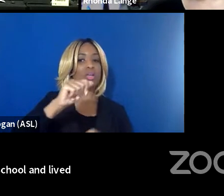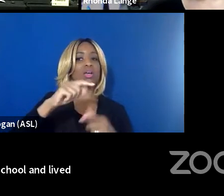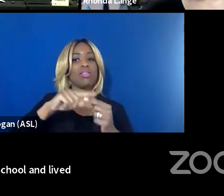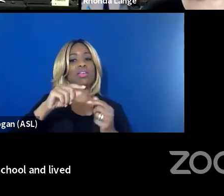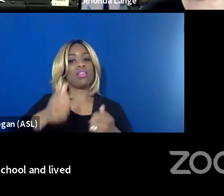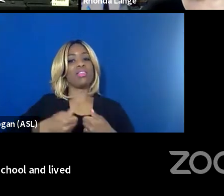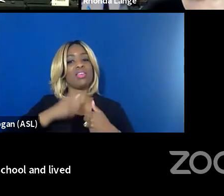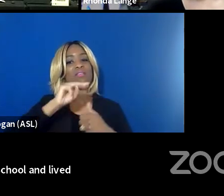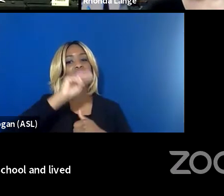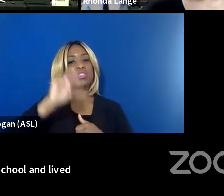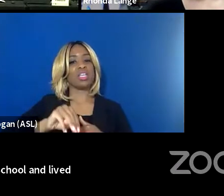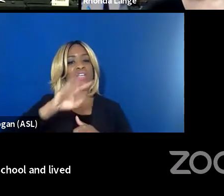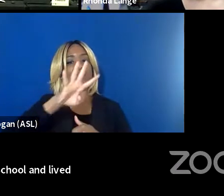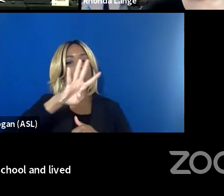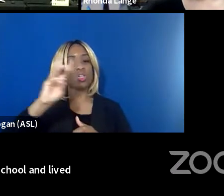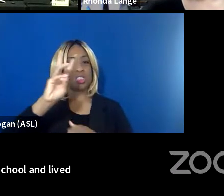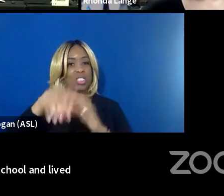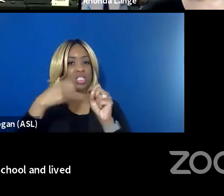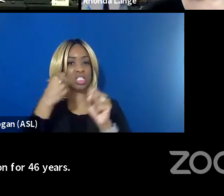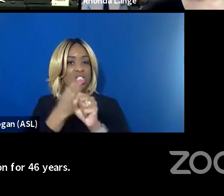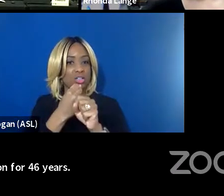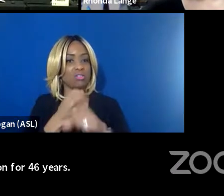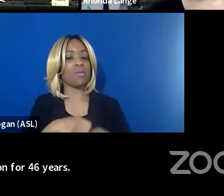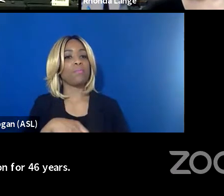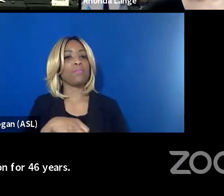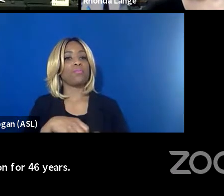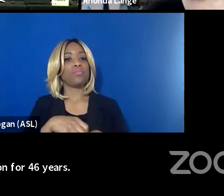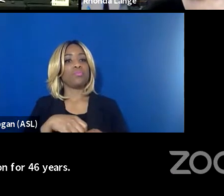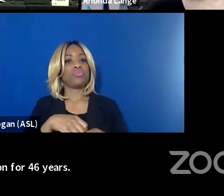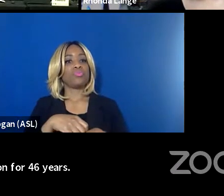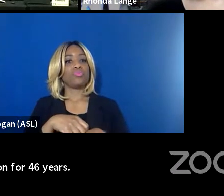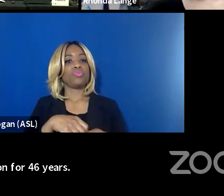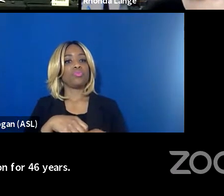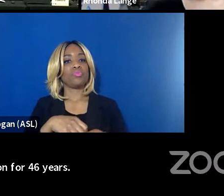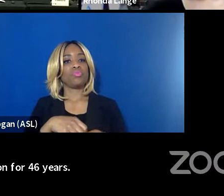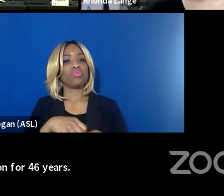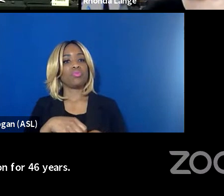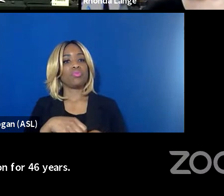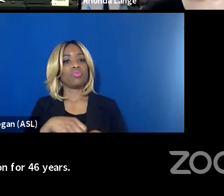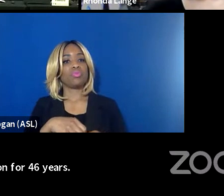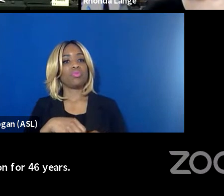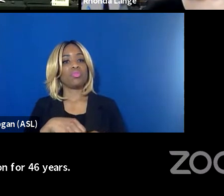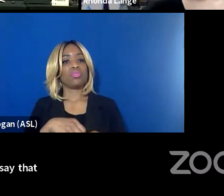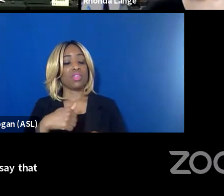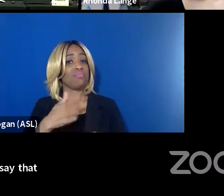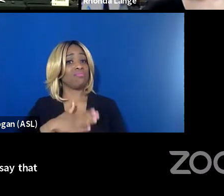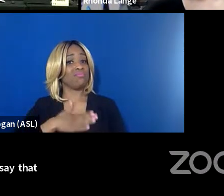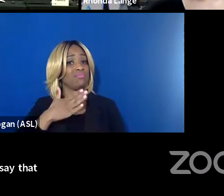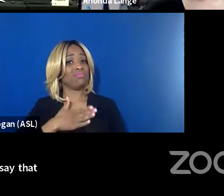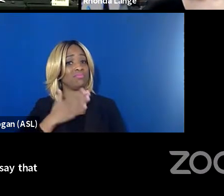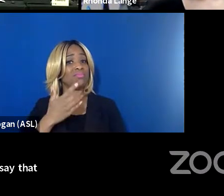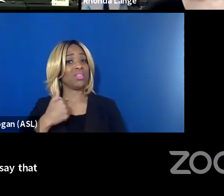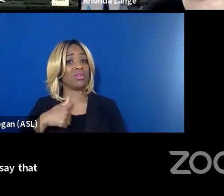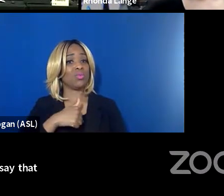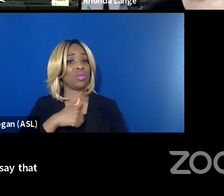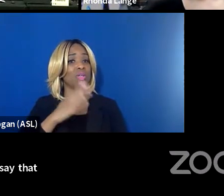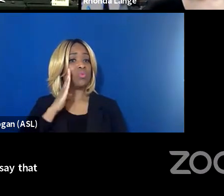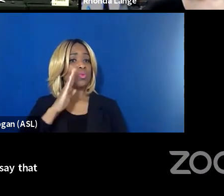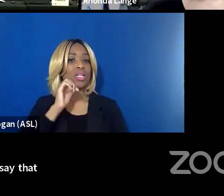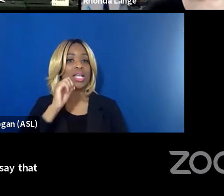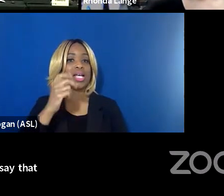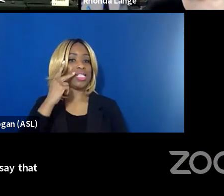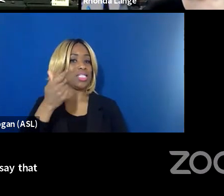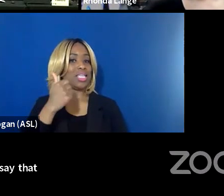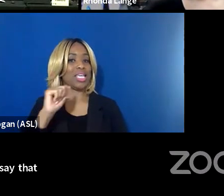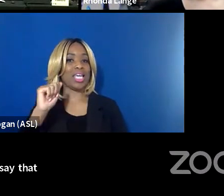years. I just would like to say that I believe that I'm really pleased that we're not going to see any gerrymandering